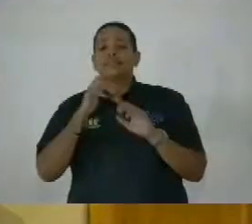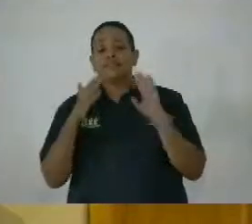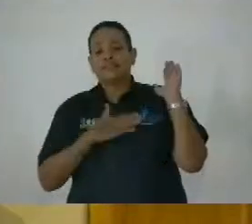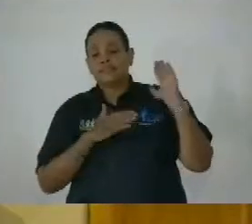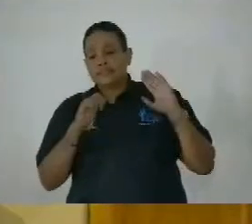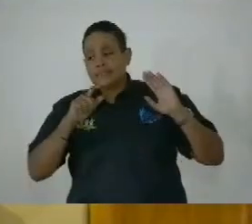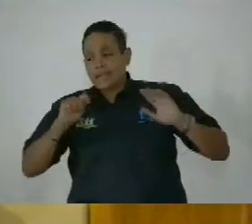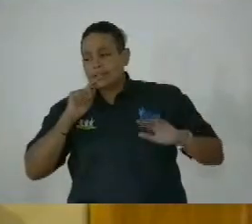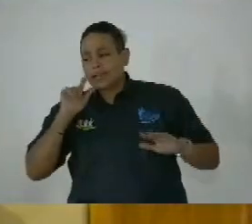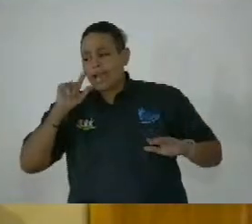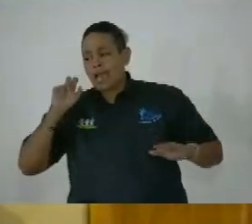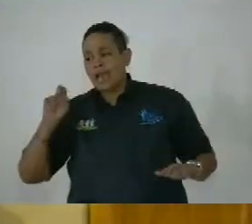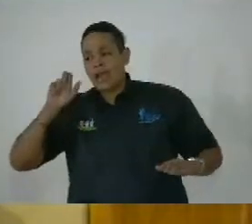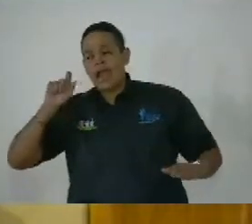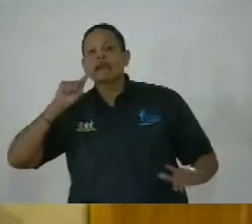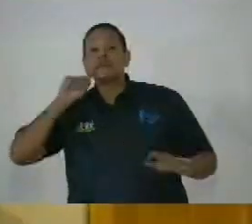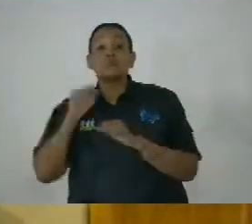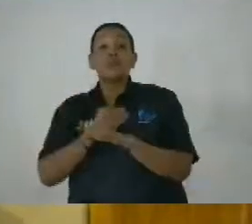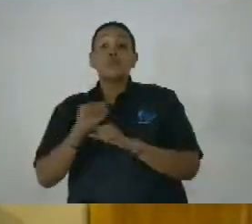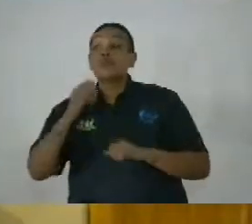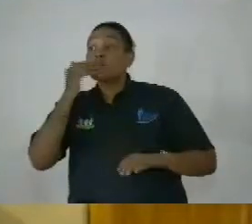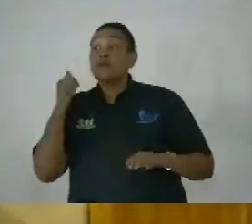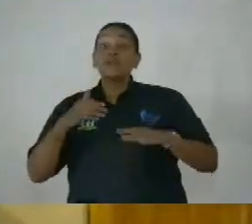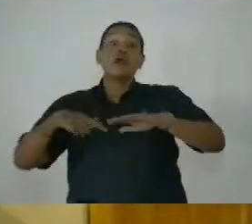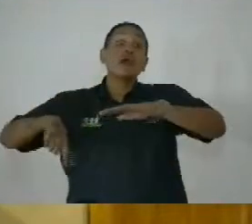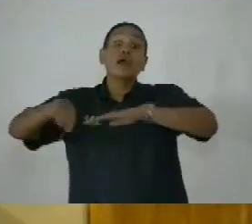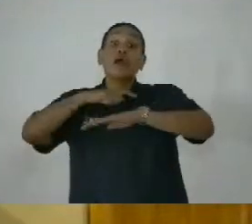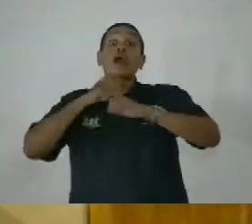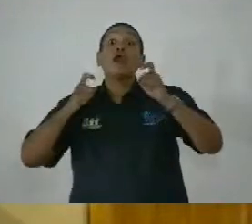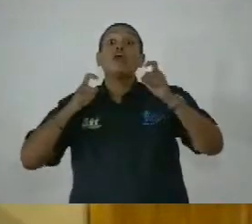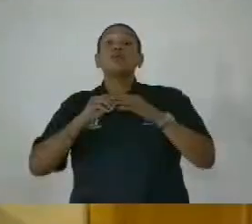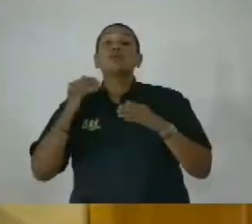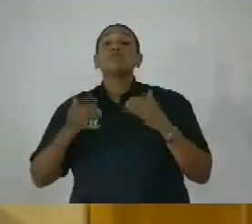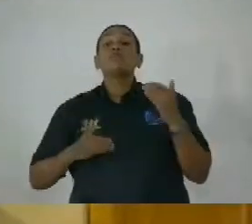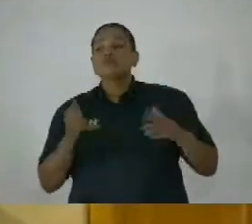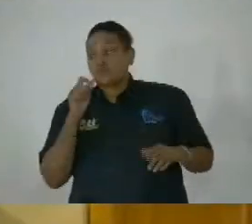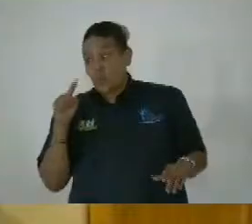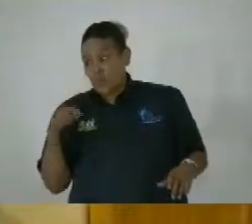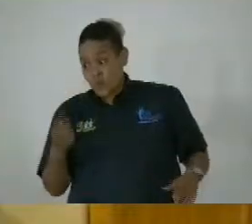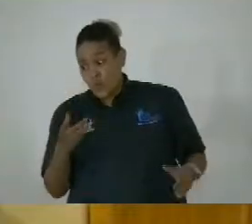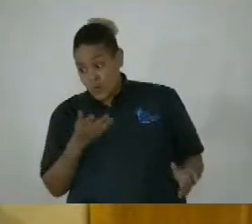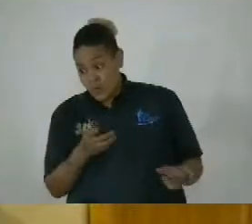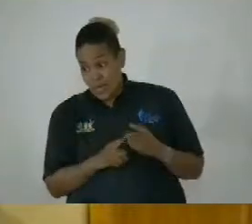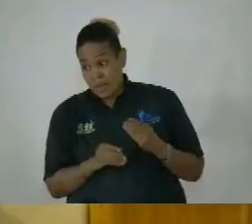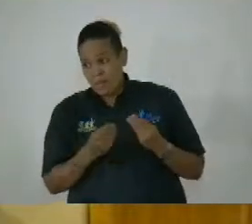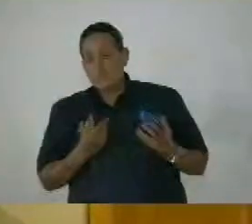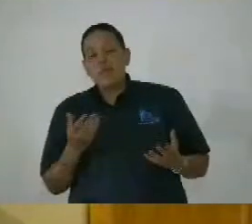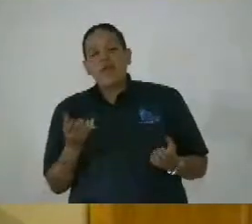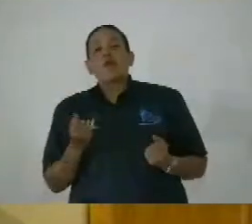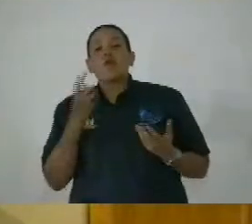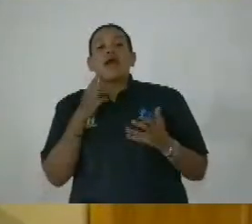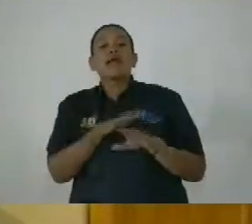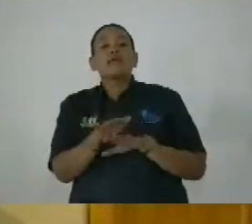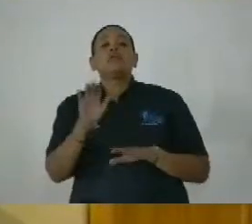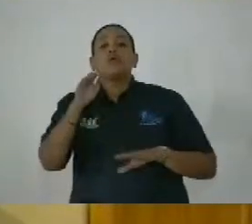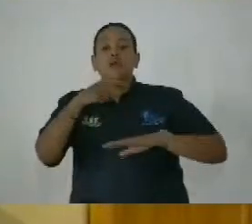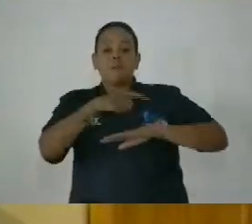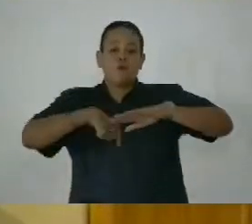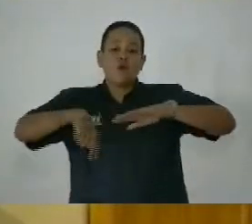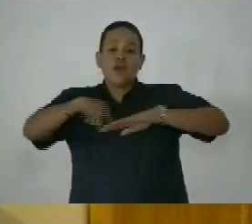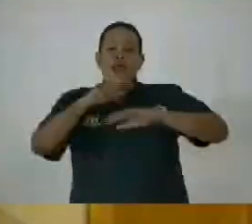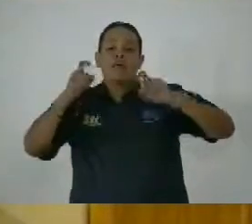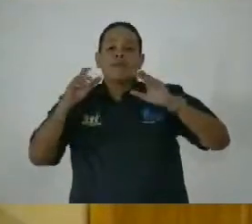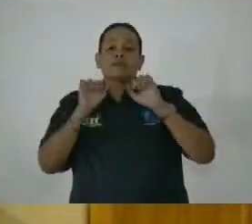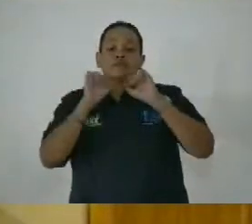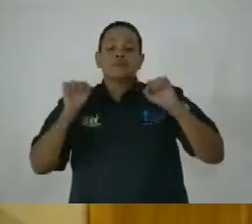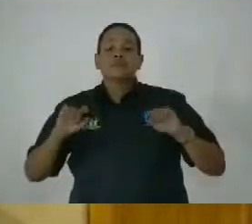and Aliens Act in order to ensure better border control. And in the process, not only are we a chaos, but we are acquiring an integrated border management system. It